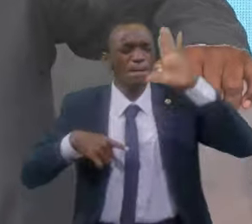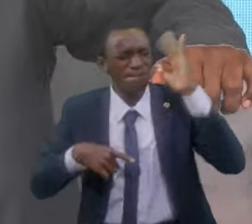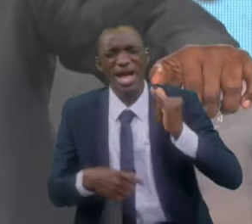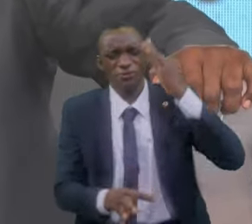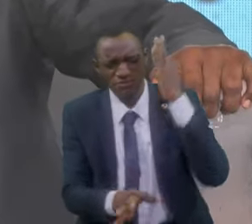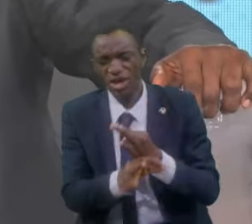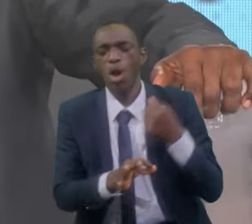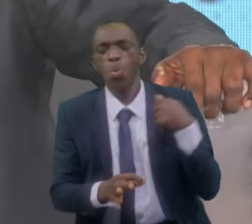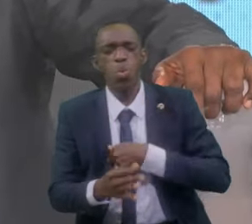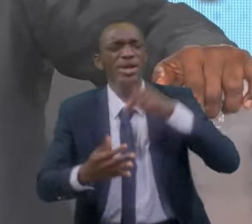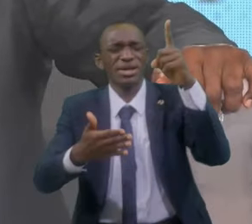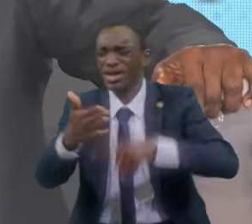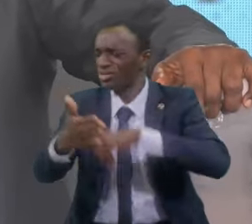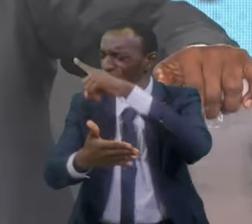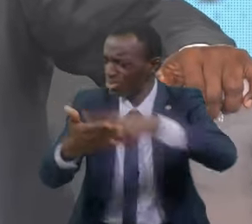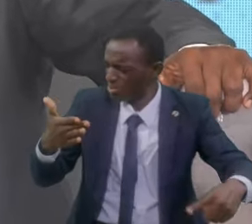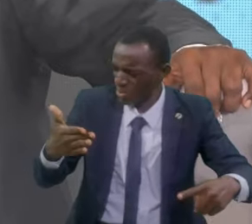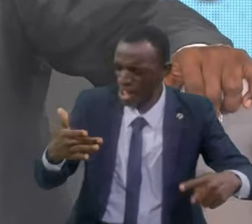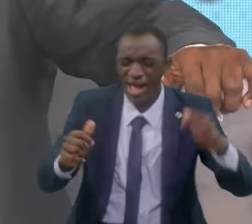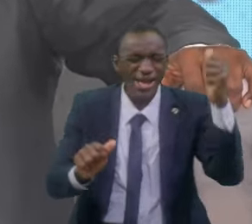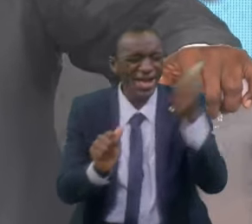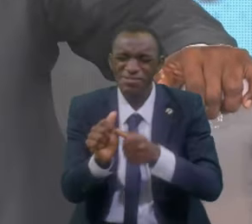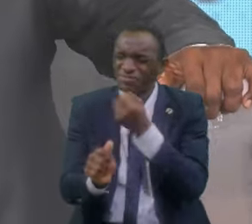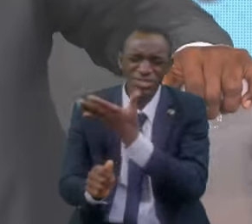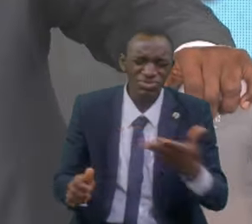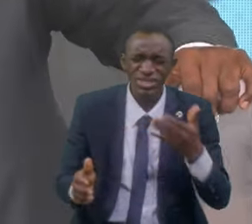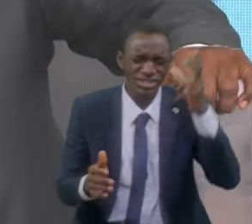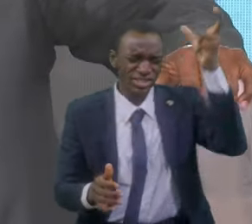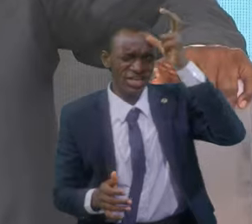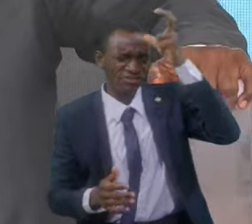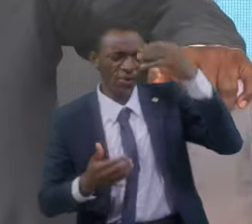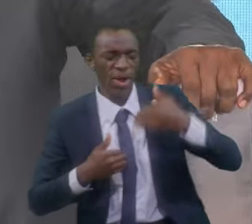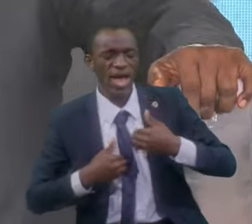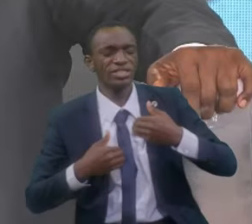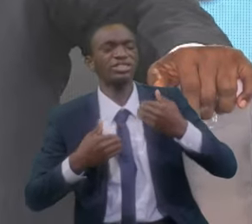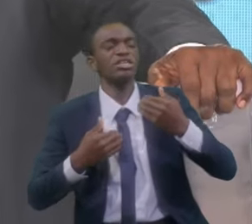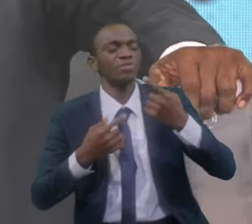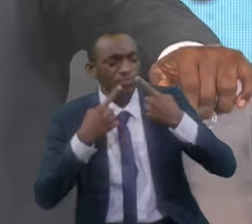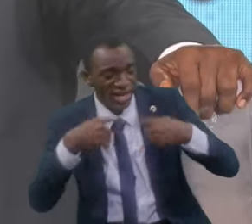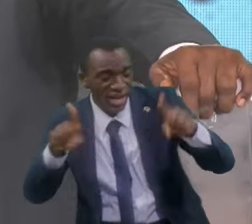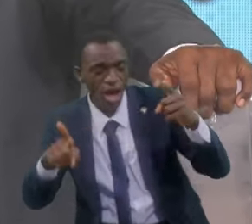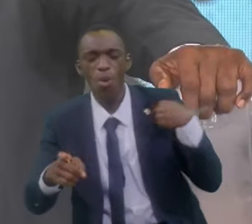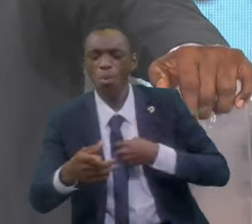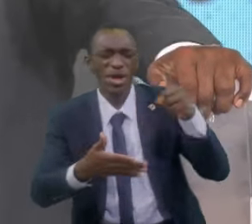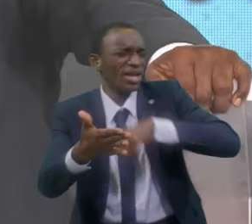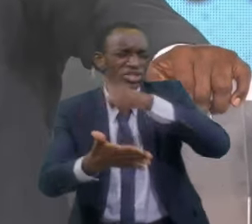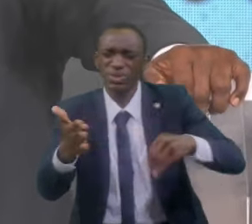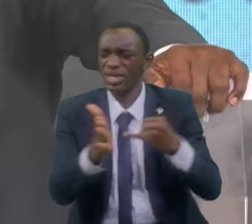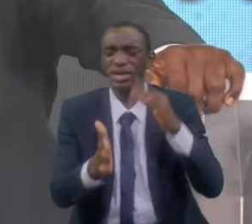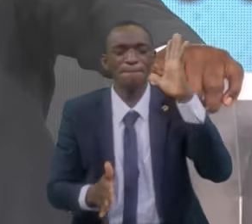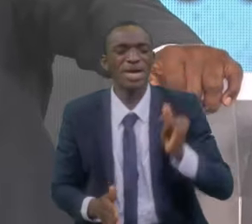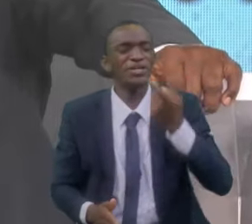cancel everything Satan has declared. We cancel it by the decree of the